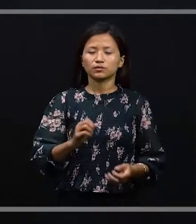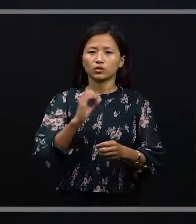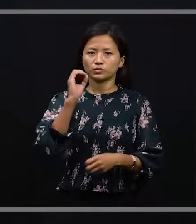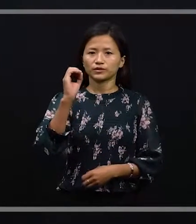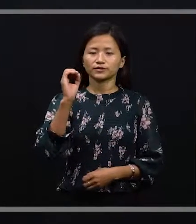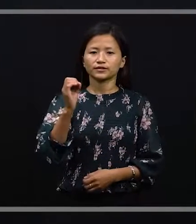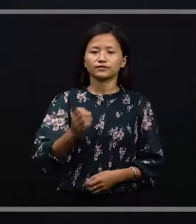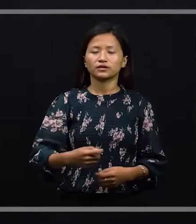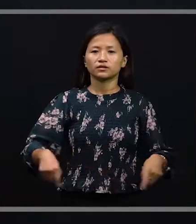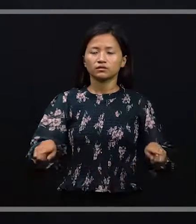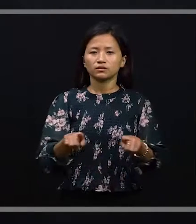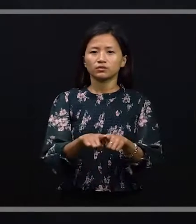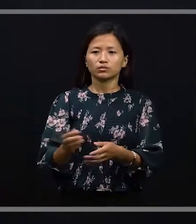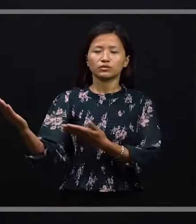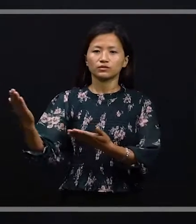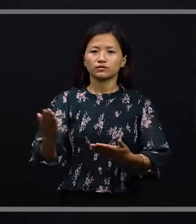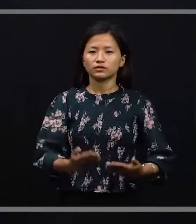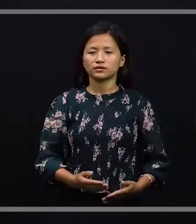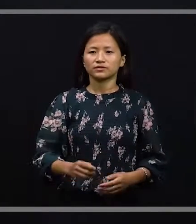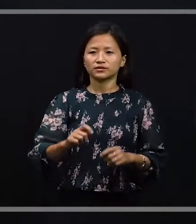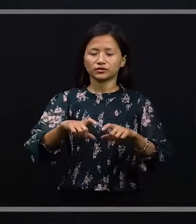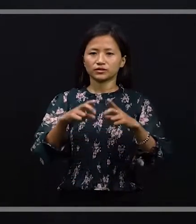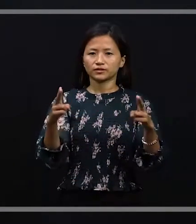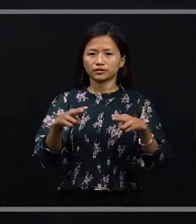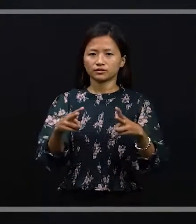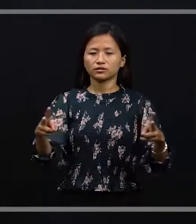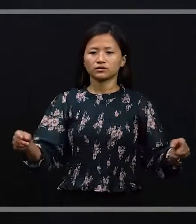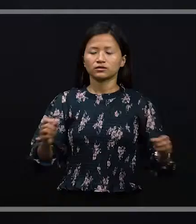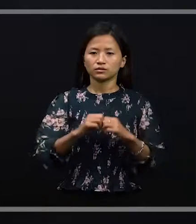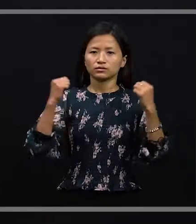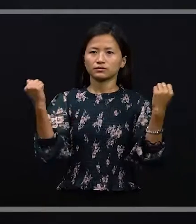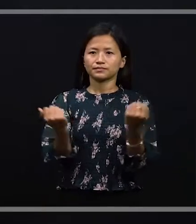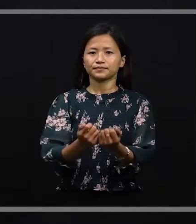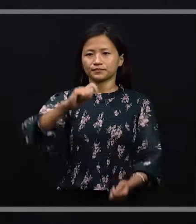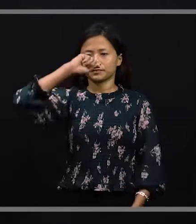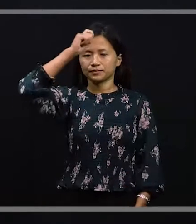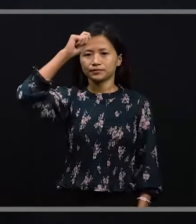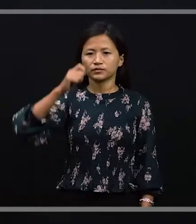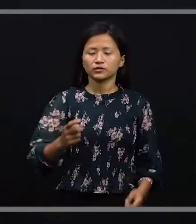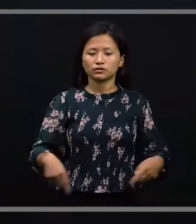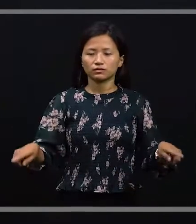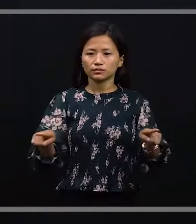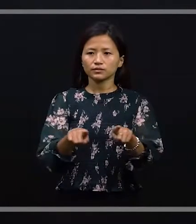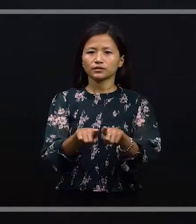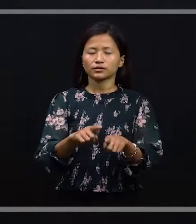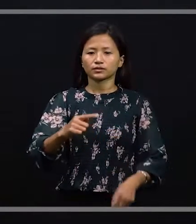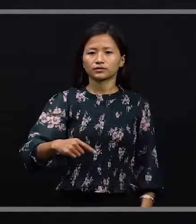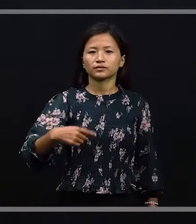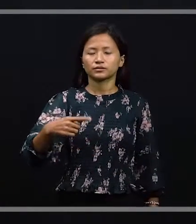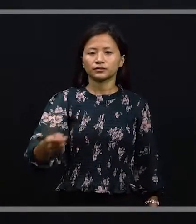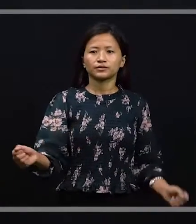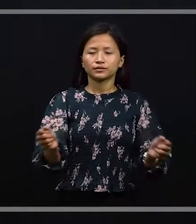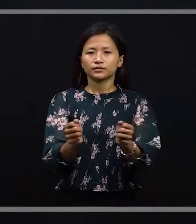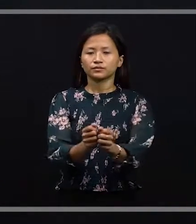objectives, and it also brought a lot of changes in the Indian society. So it is all related. Now I'm going to continue